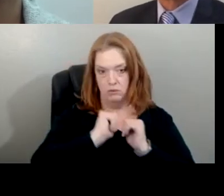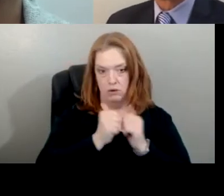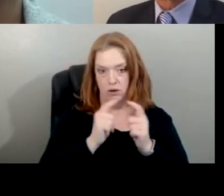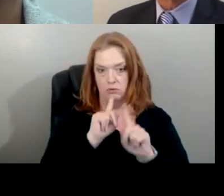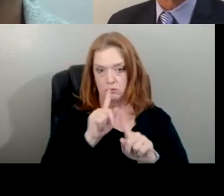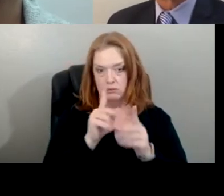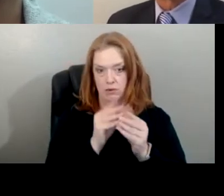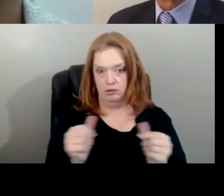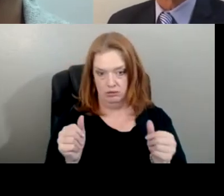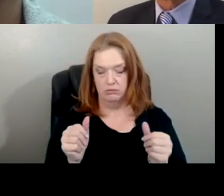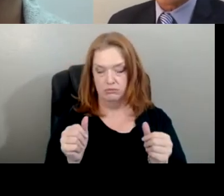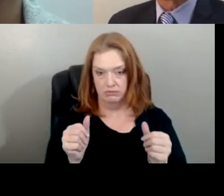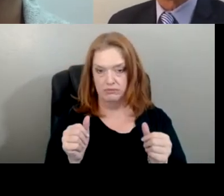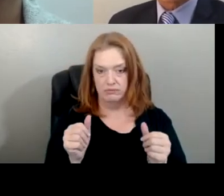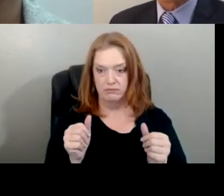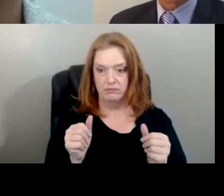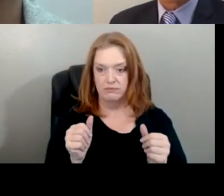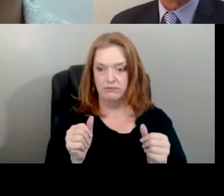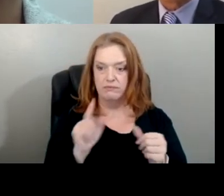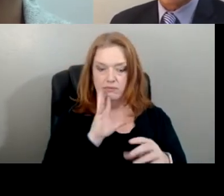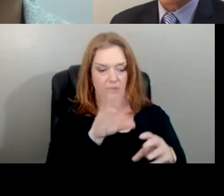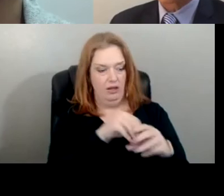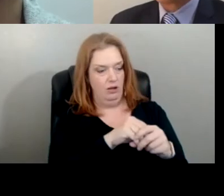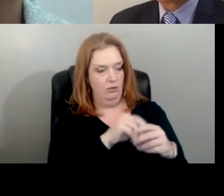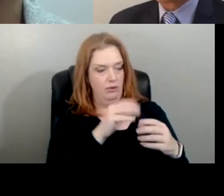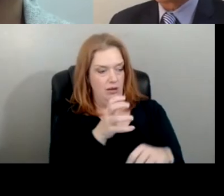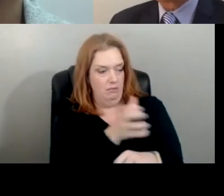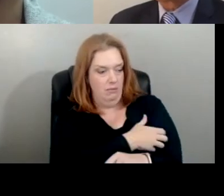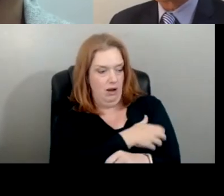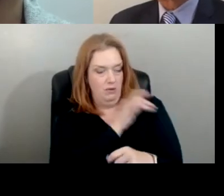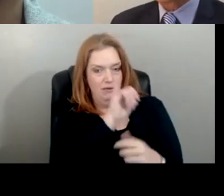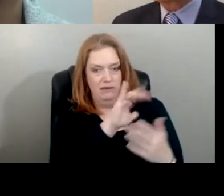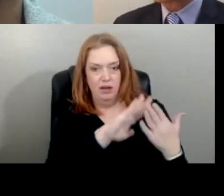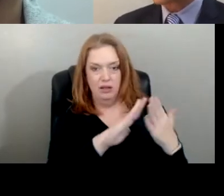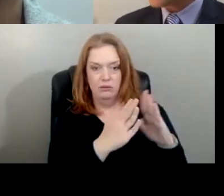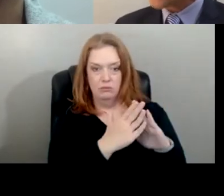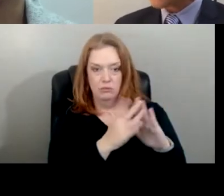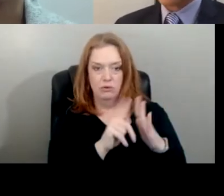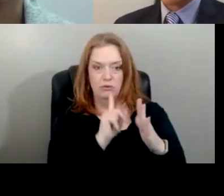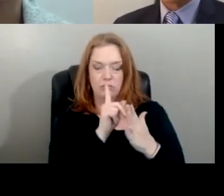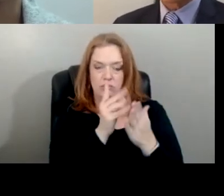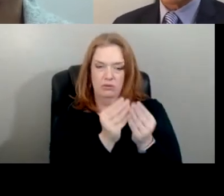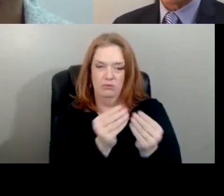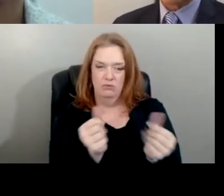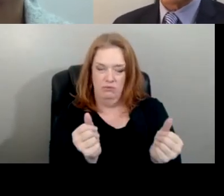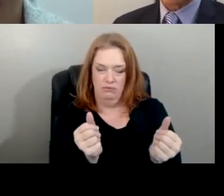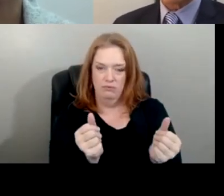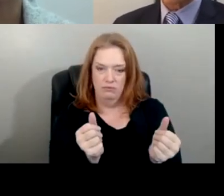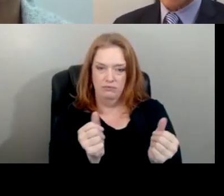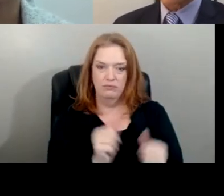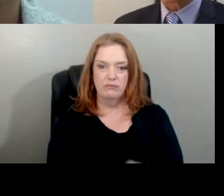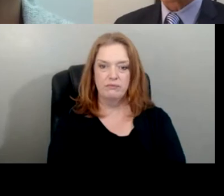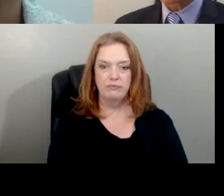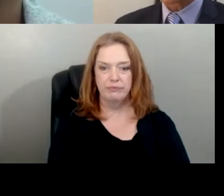communities, within the power of that community to address these problems. But this is a little bit of